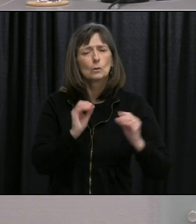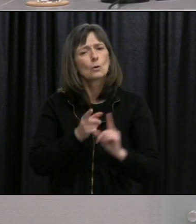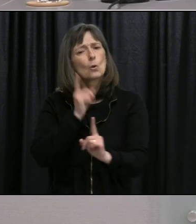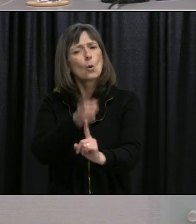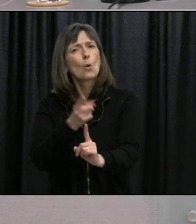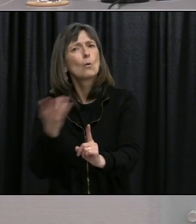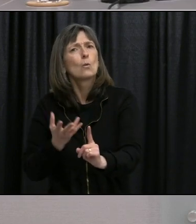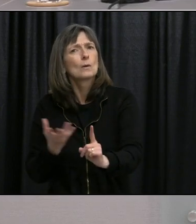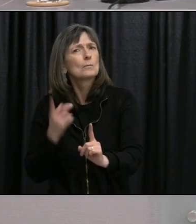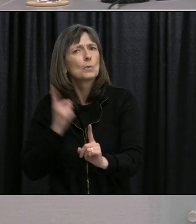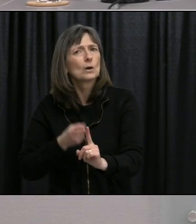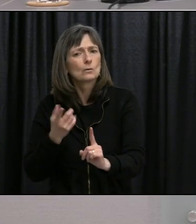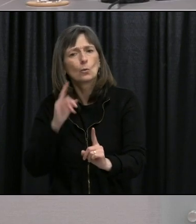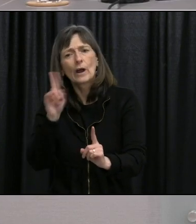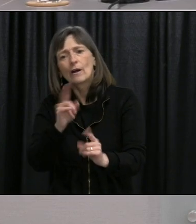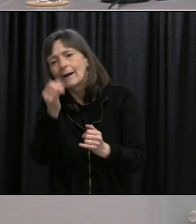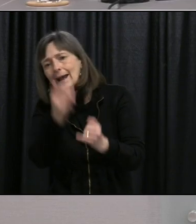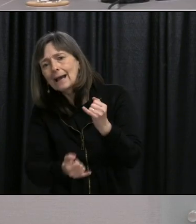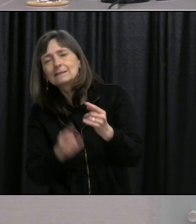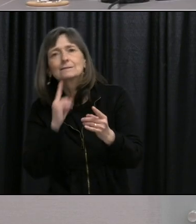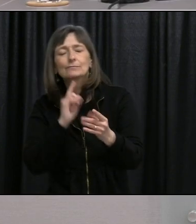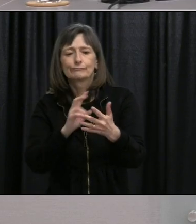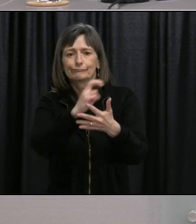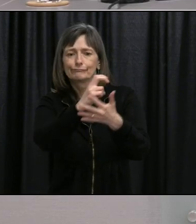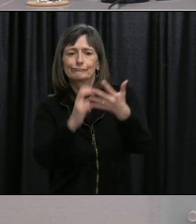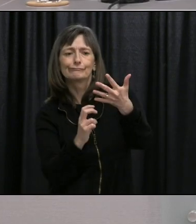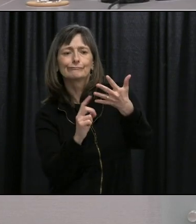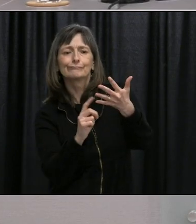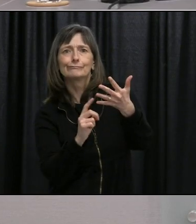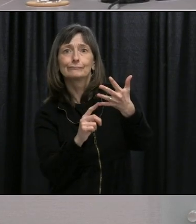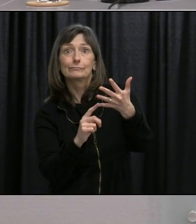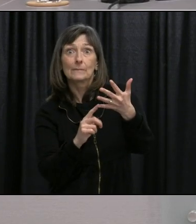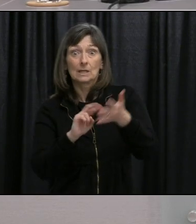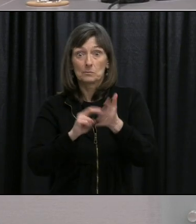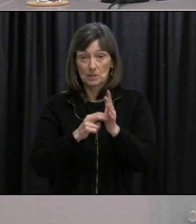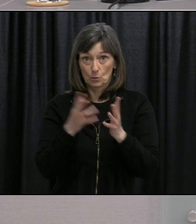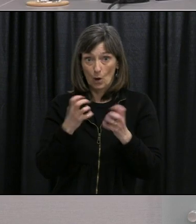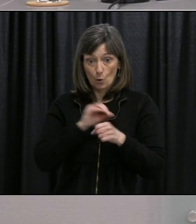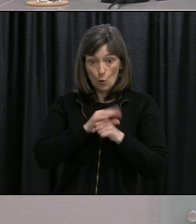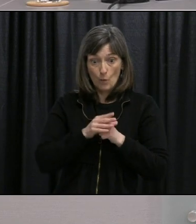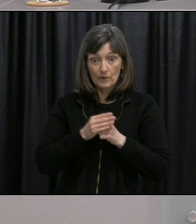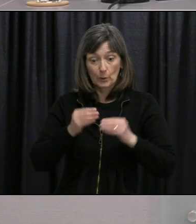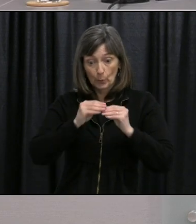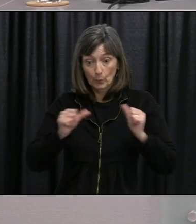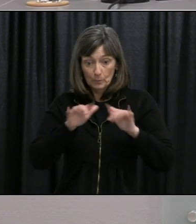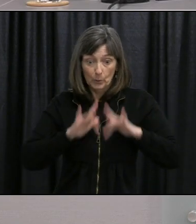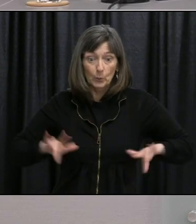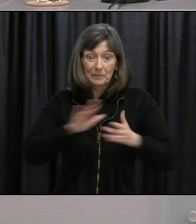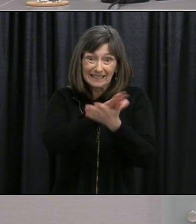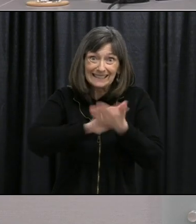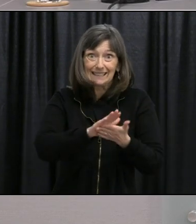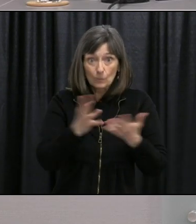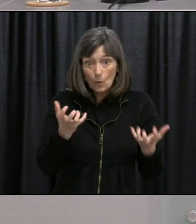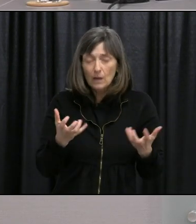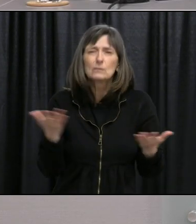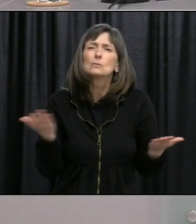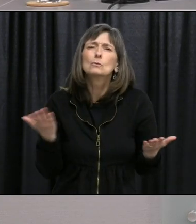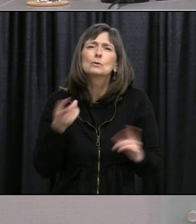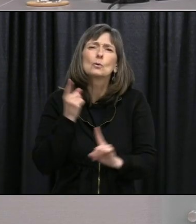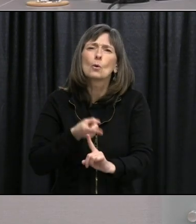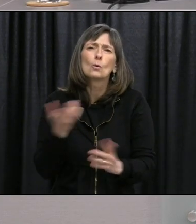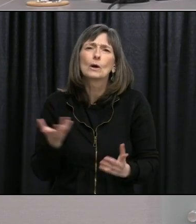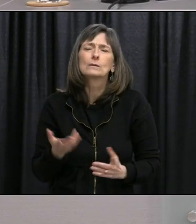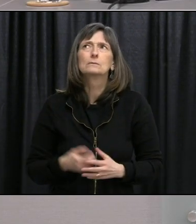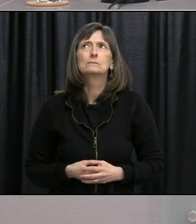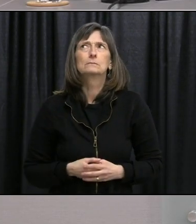looking to have the disease completely leave Newfoundland and Labrador? What's our next mission?